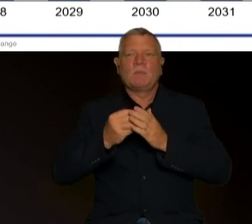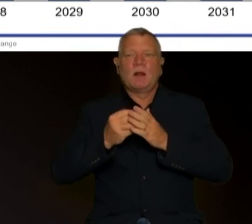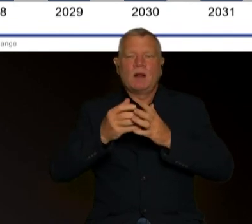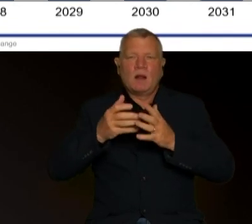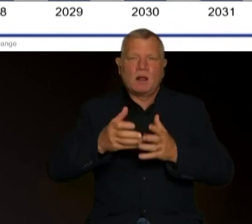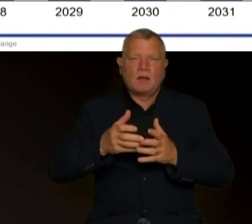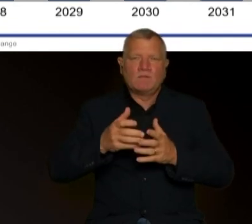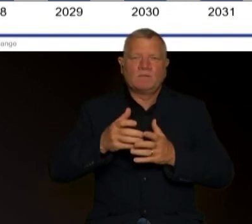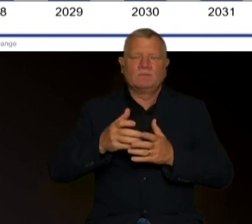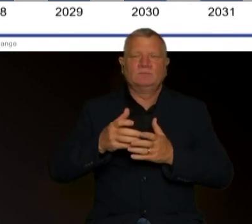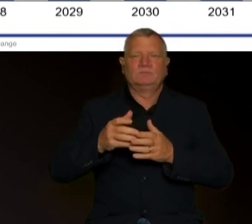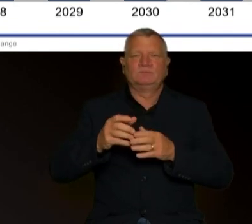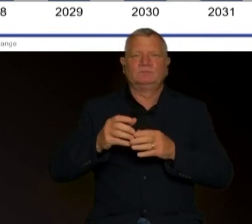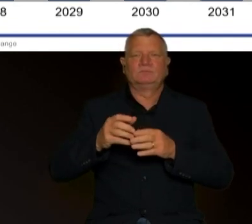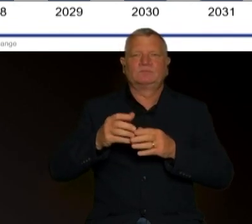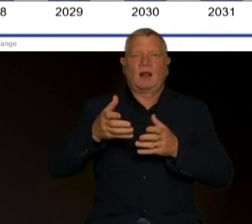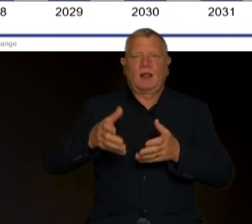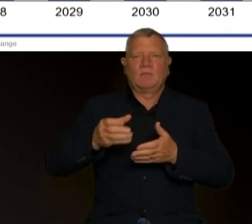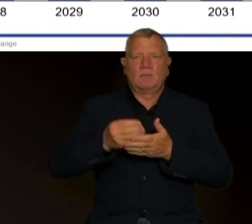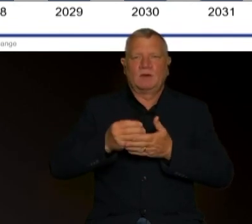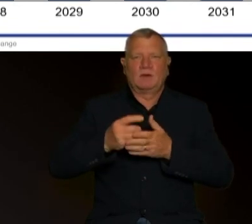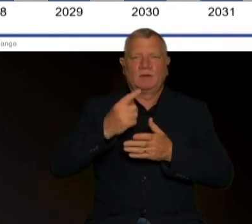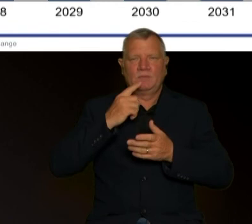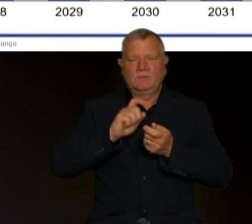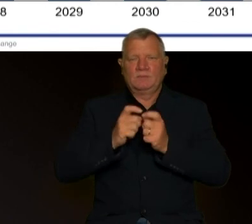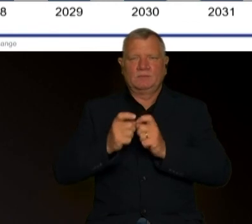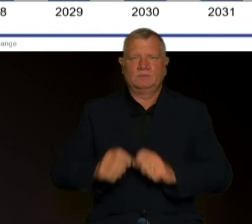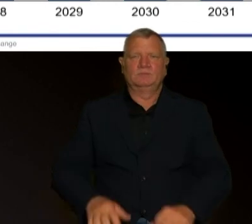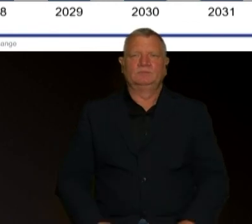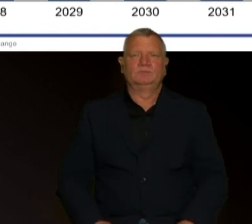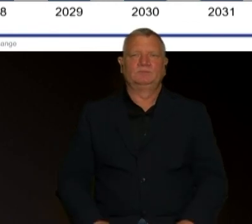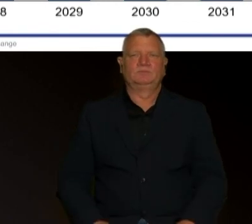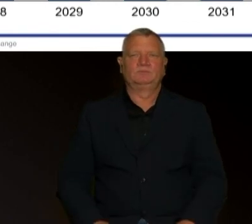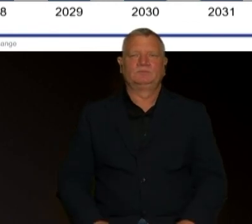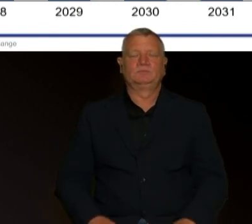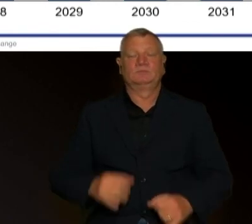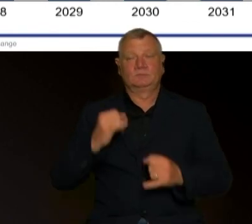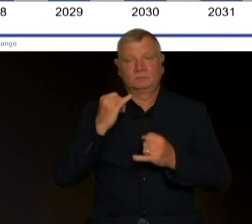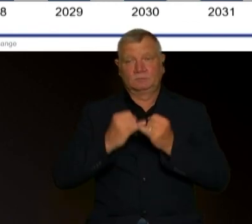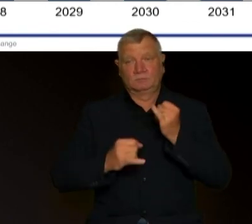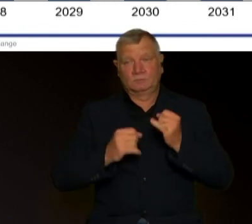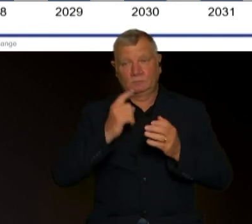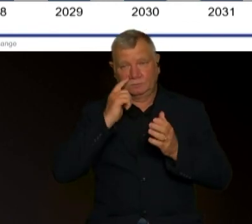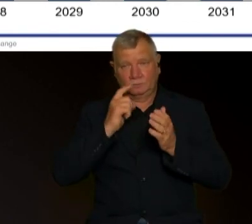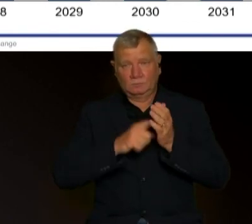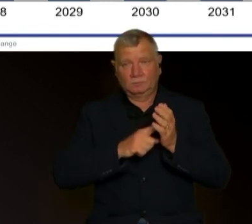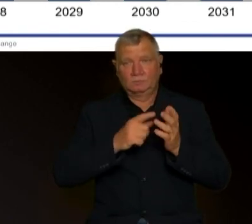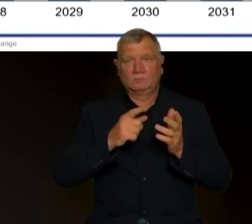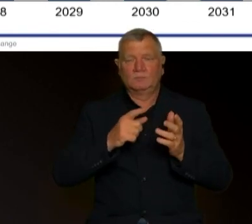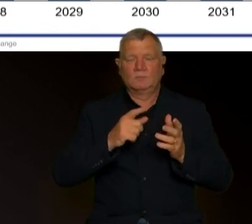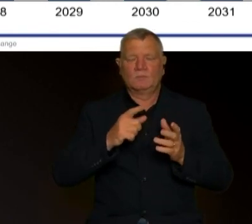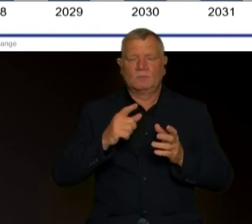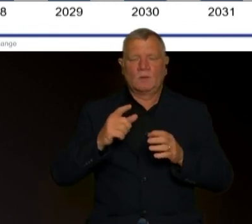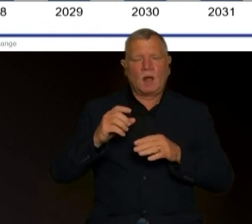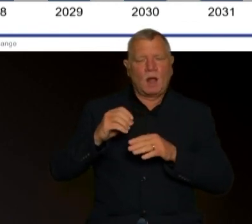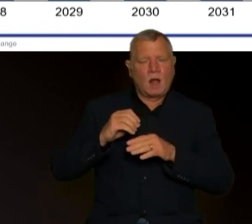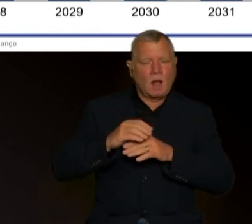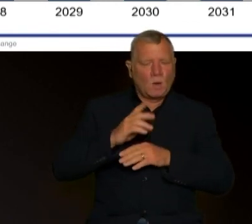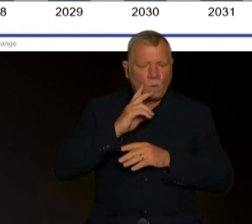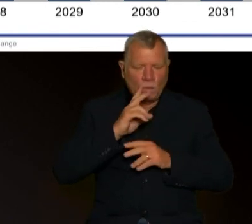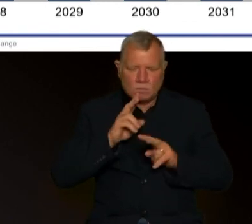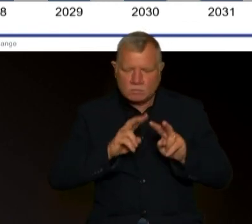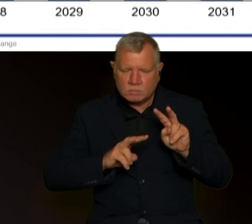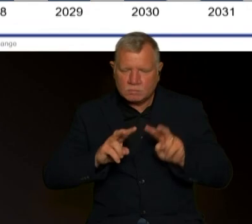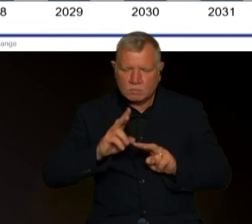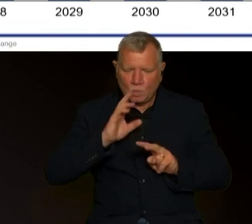the funding formula reflected in the plan of adjustment. Finally, I would like to note the Council will monitor any potential impacts to